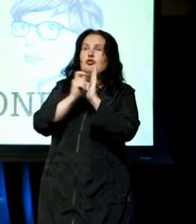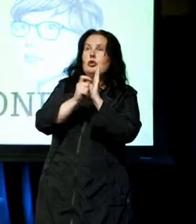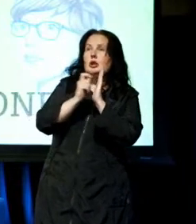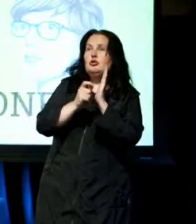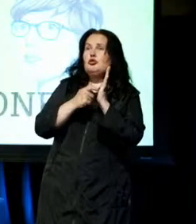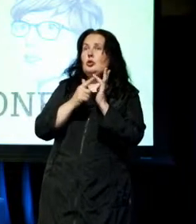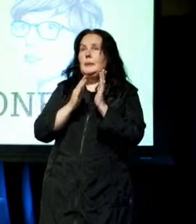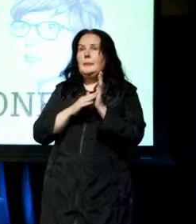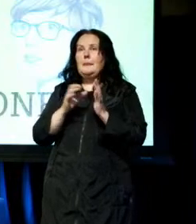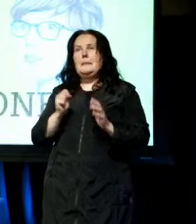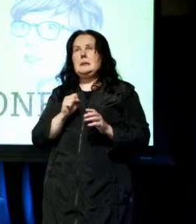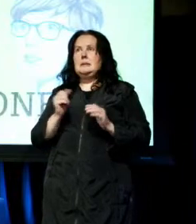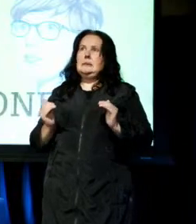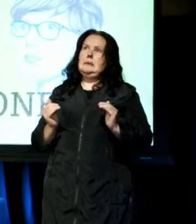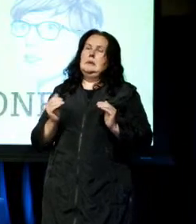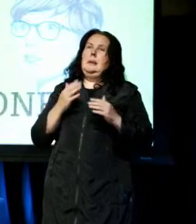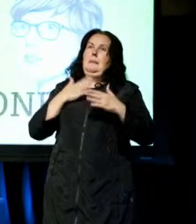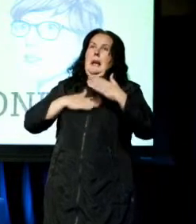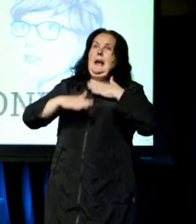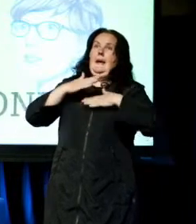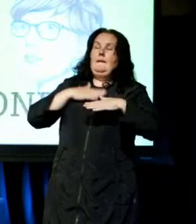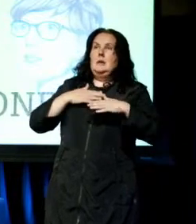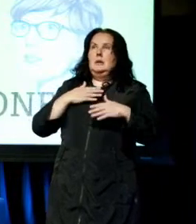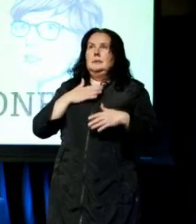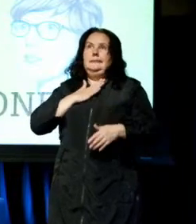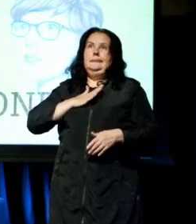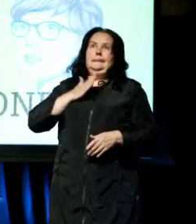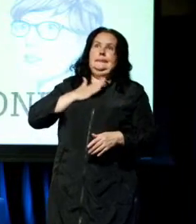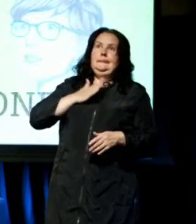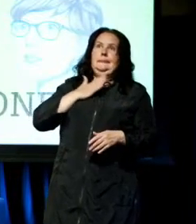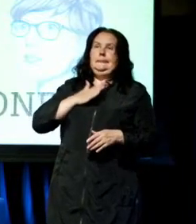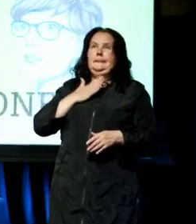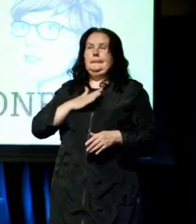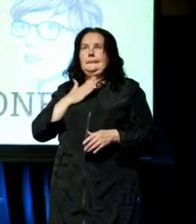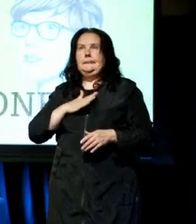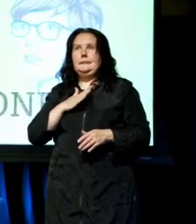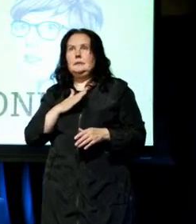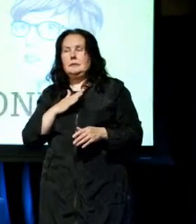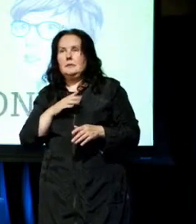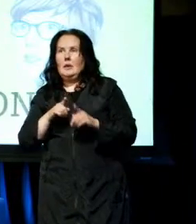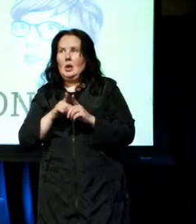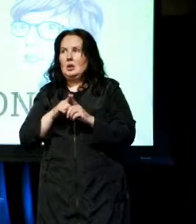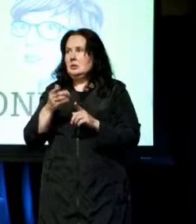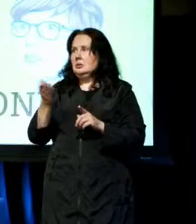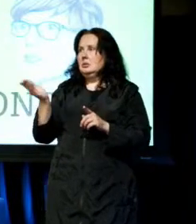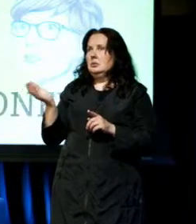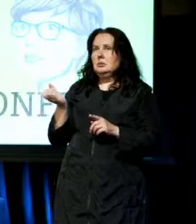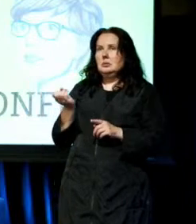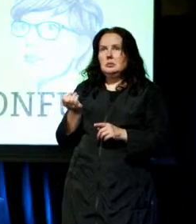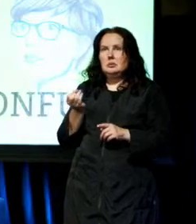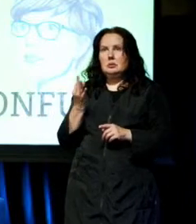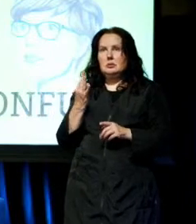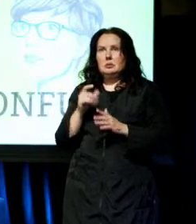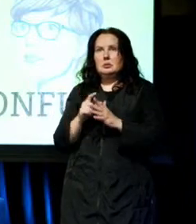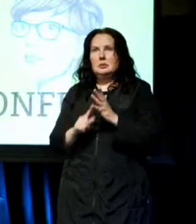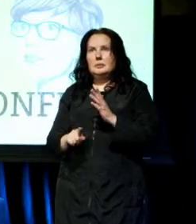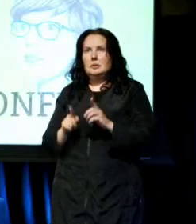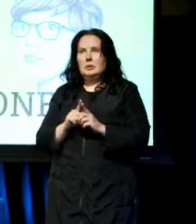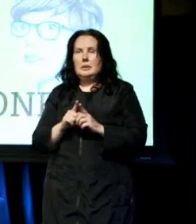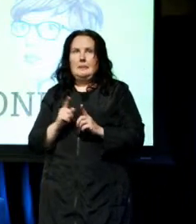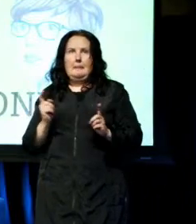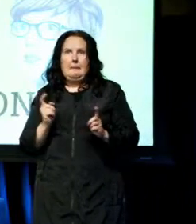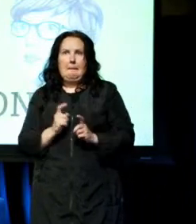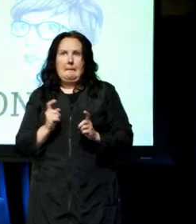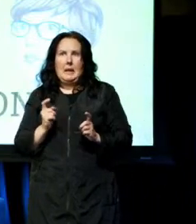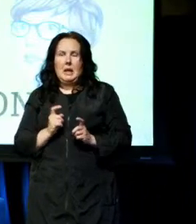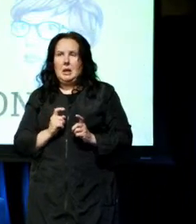be like a non-disabled person. And that means they have to push themselves, which might mean that they're pain flaring outside of the writer's room or they're,